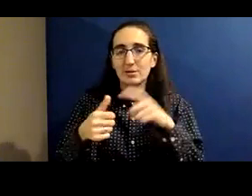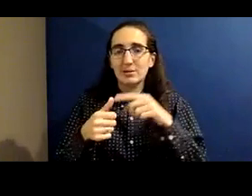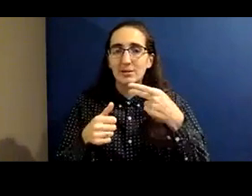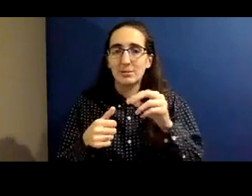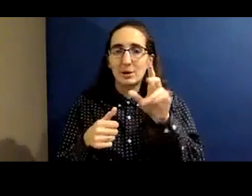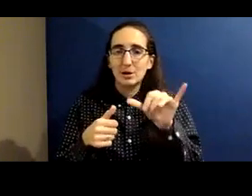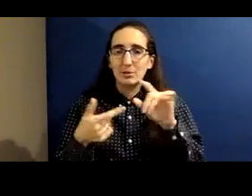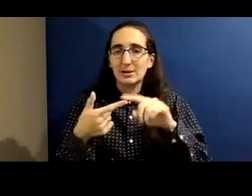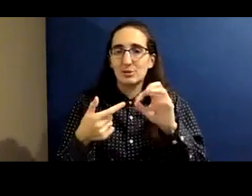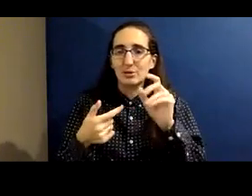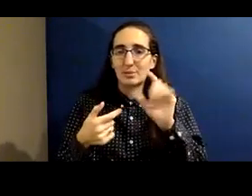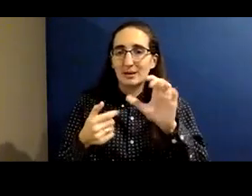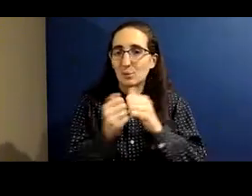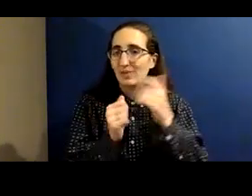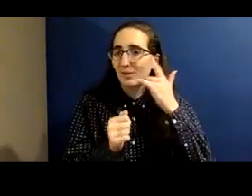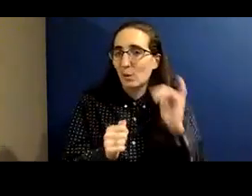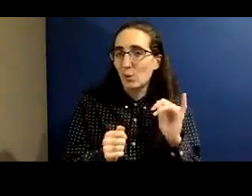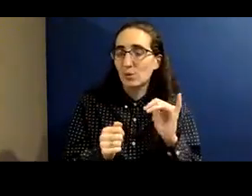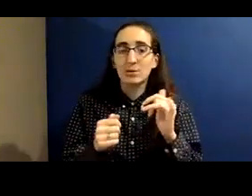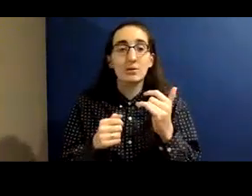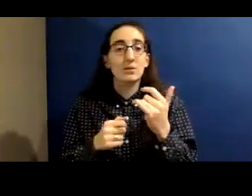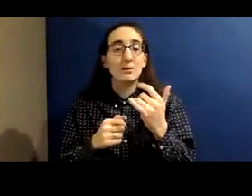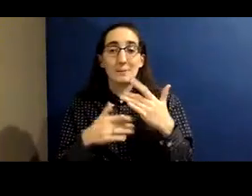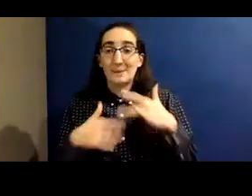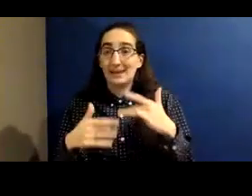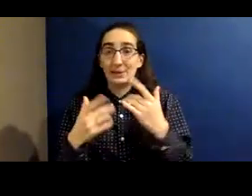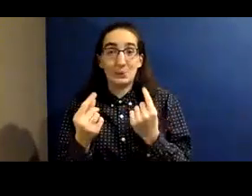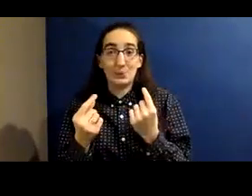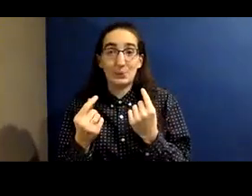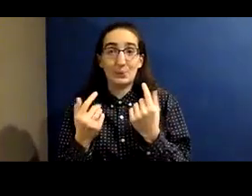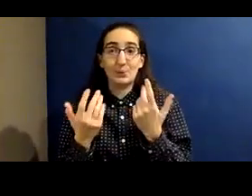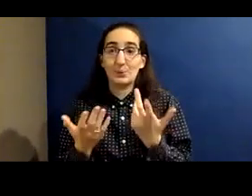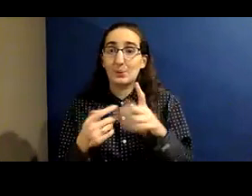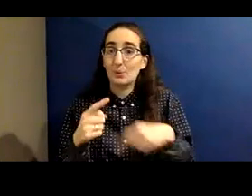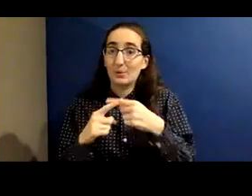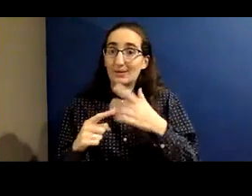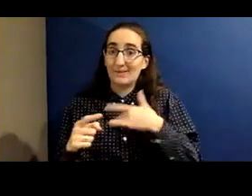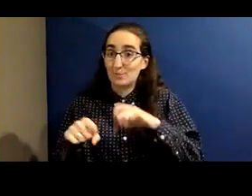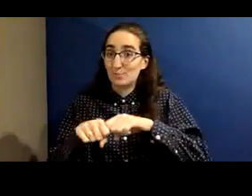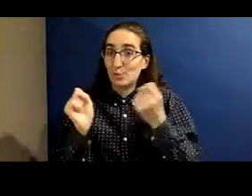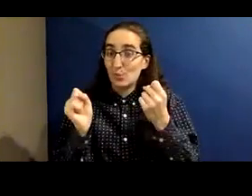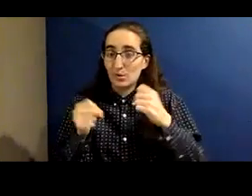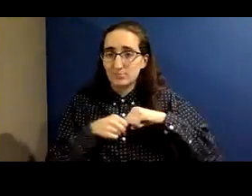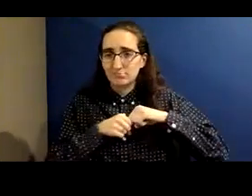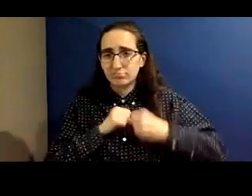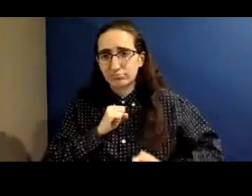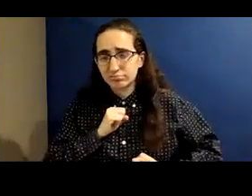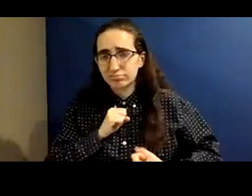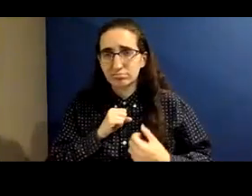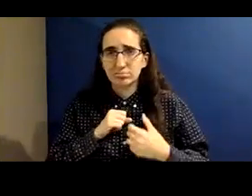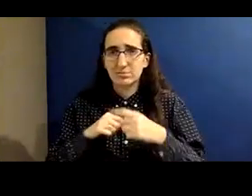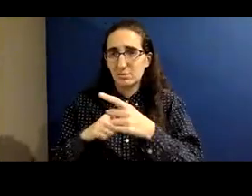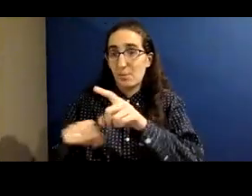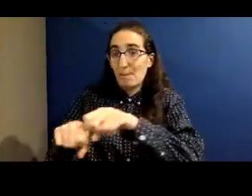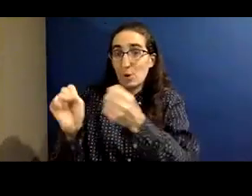with gold. So rather than doing what we tend to do of when we feel broken, when we've broken